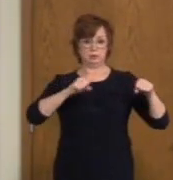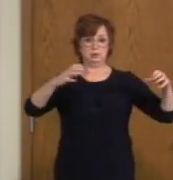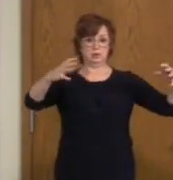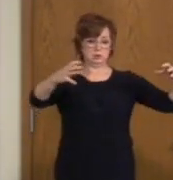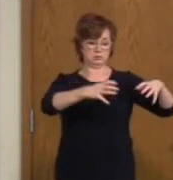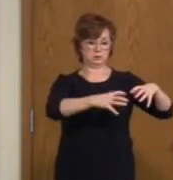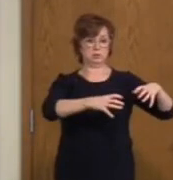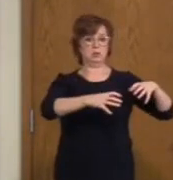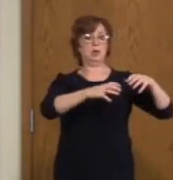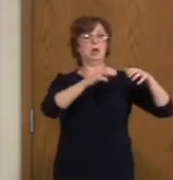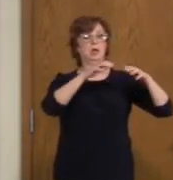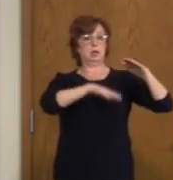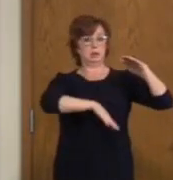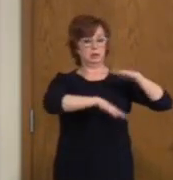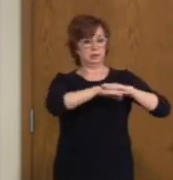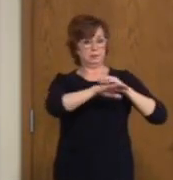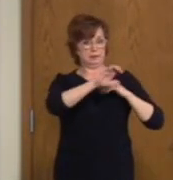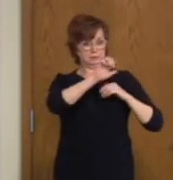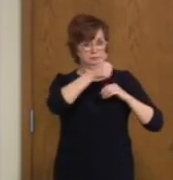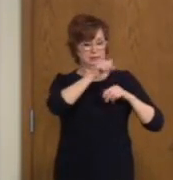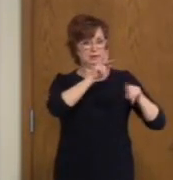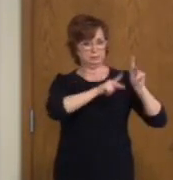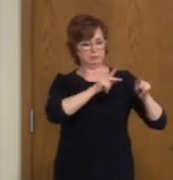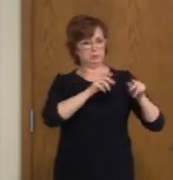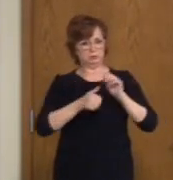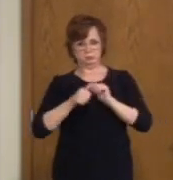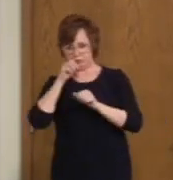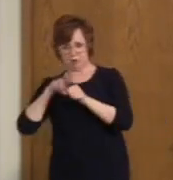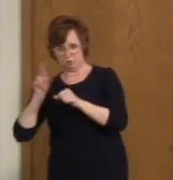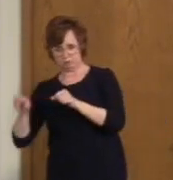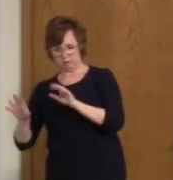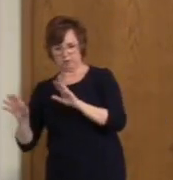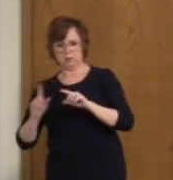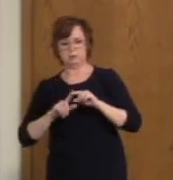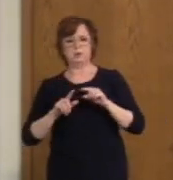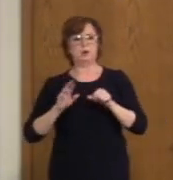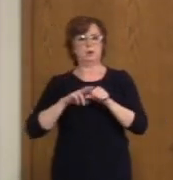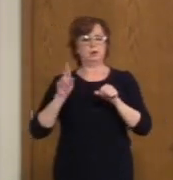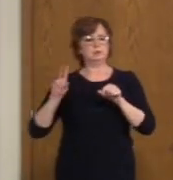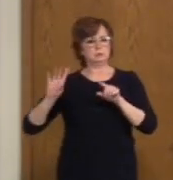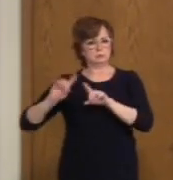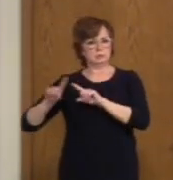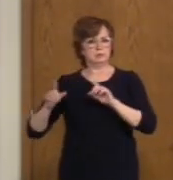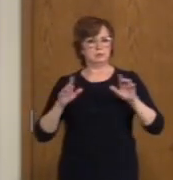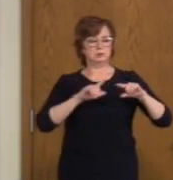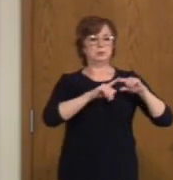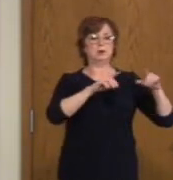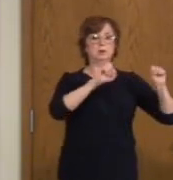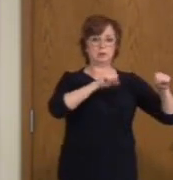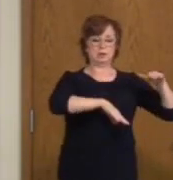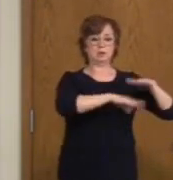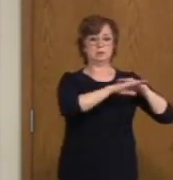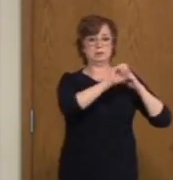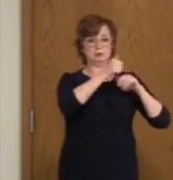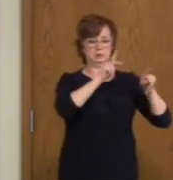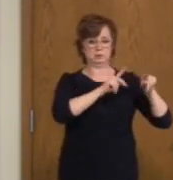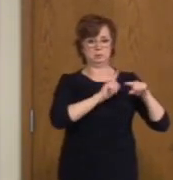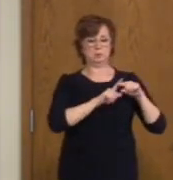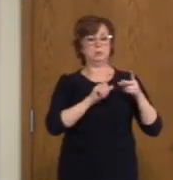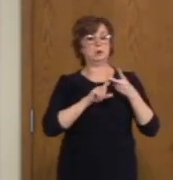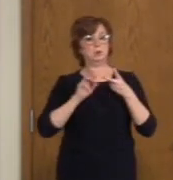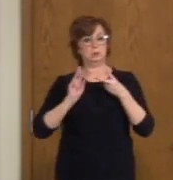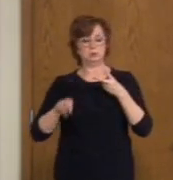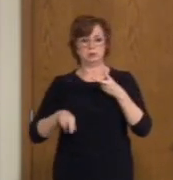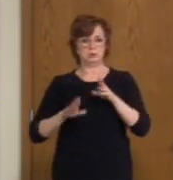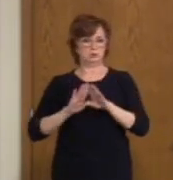in the vast majority of the province. But I would say if you're in the community of Regina, that shouldn't be happening. We'd ask for